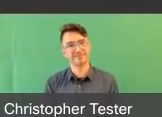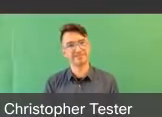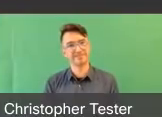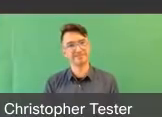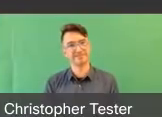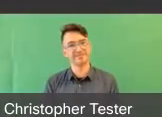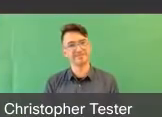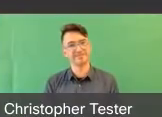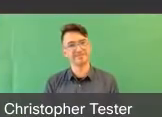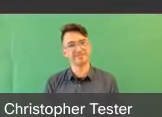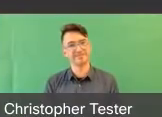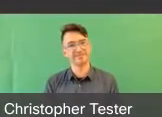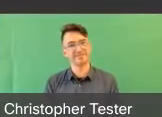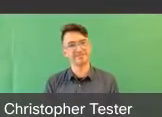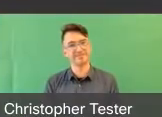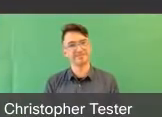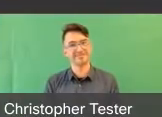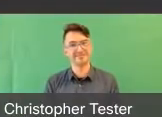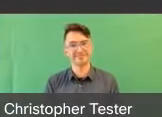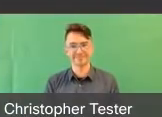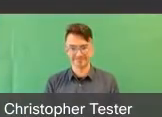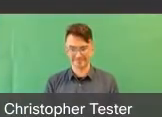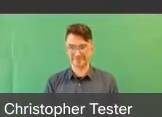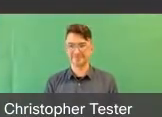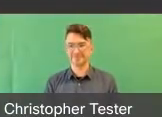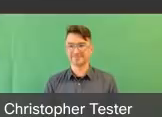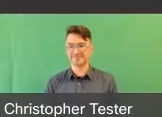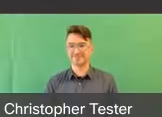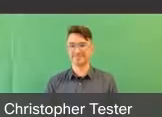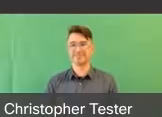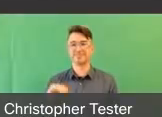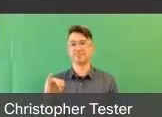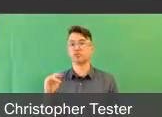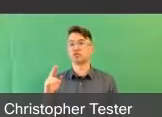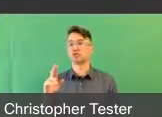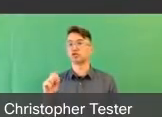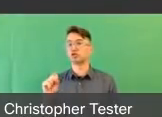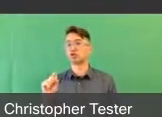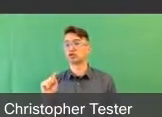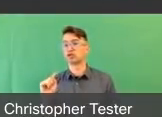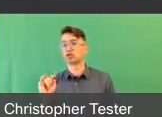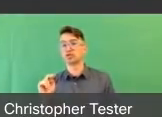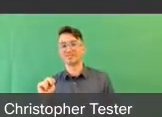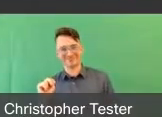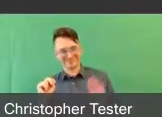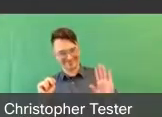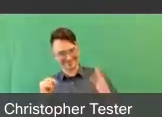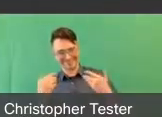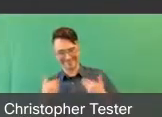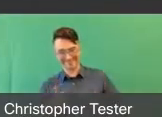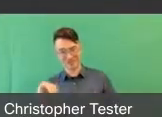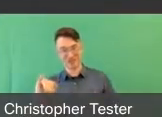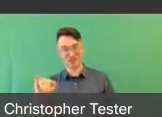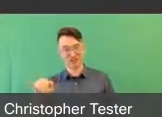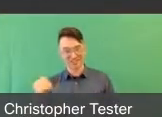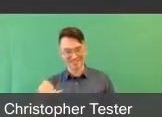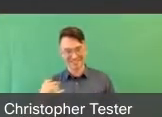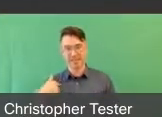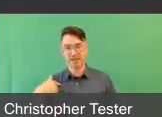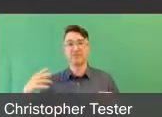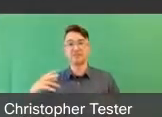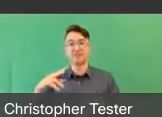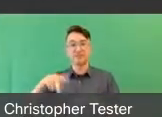Thank you so much, Your Majesty. This is Justin from the Philippines. Good evening from my side of the world. Young